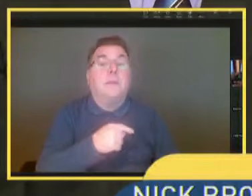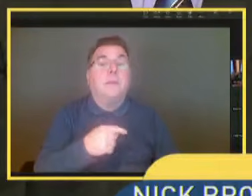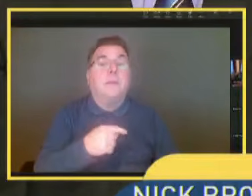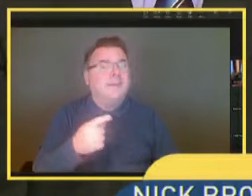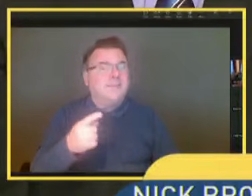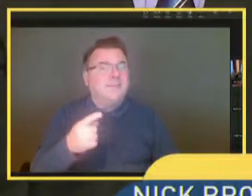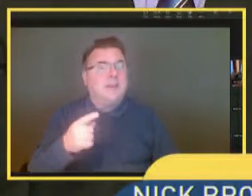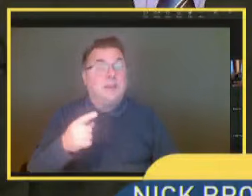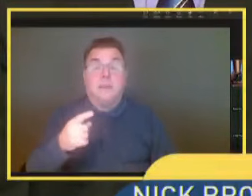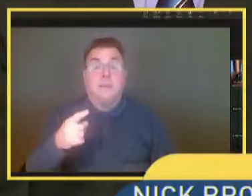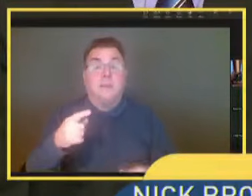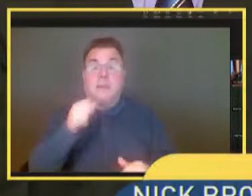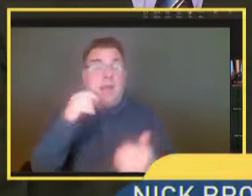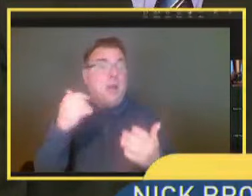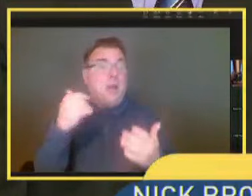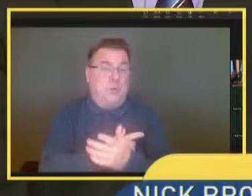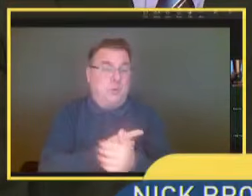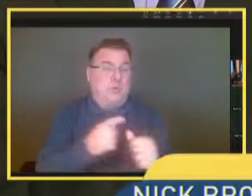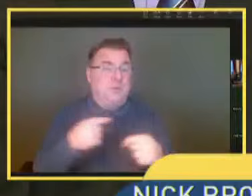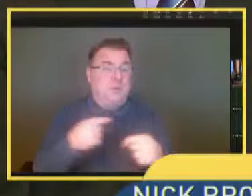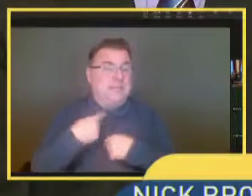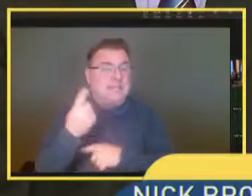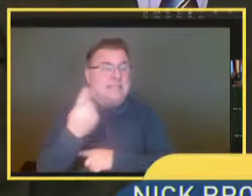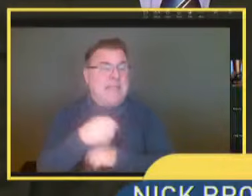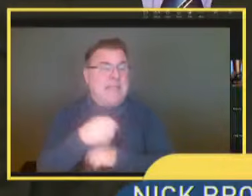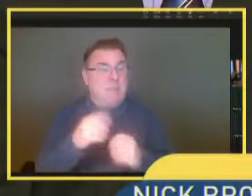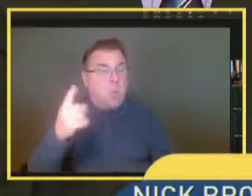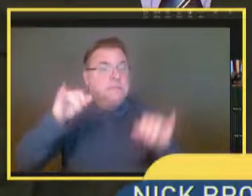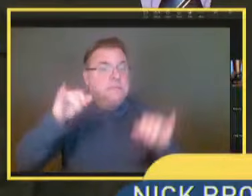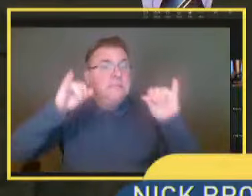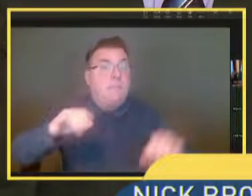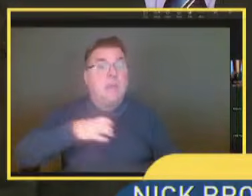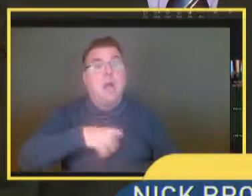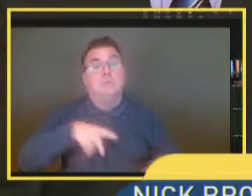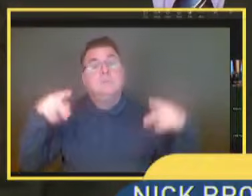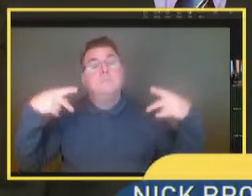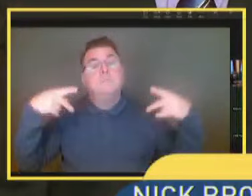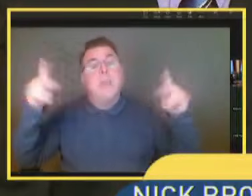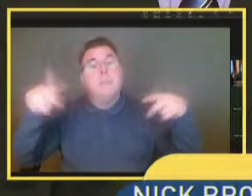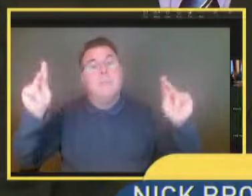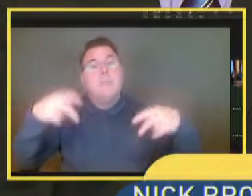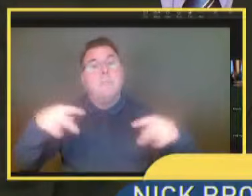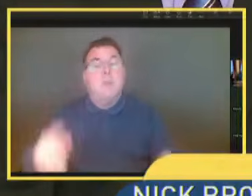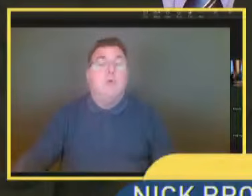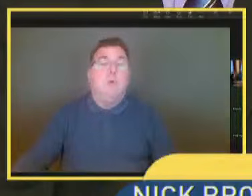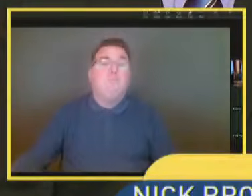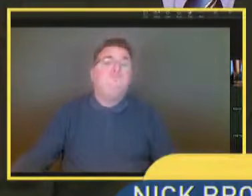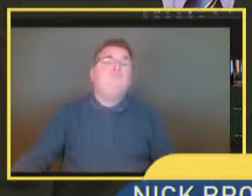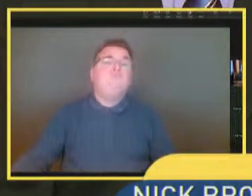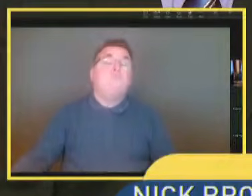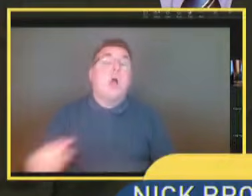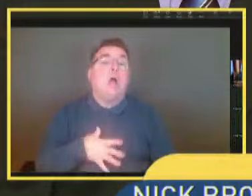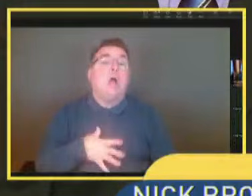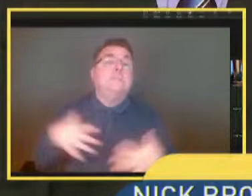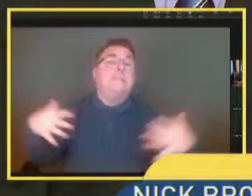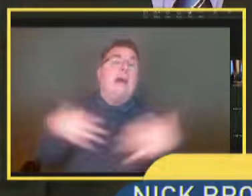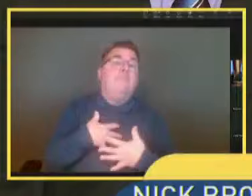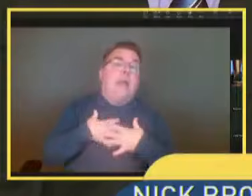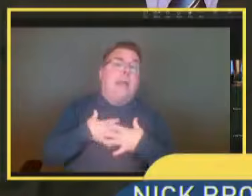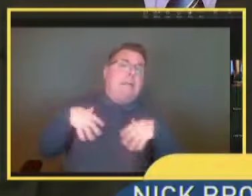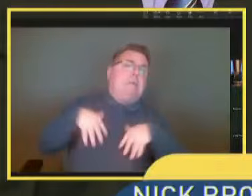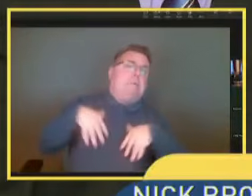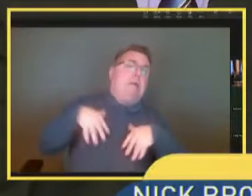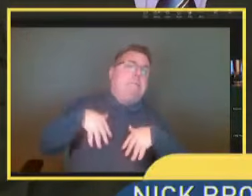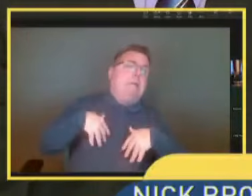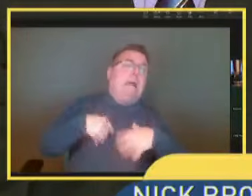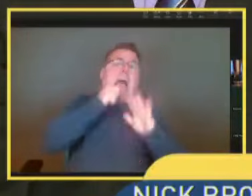and Congress has let it pass. From the beginning, Congress has really been scared, fearful, in hiding to